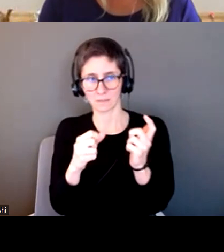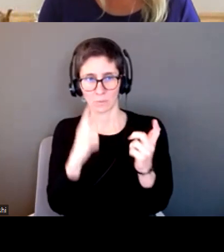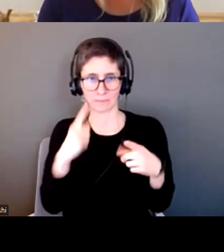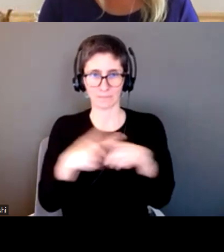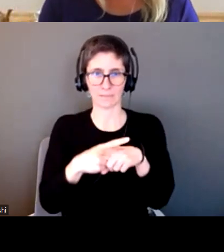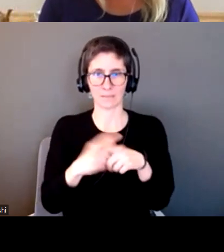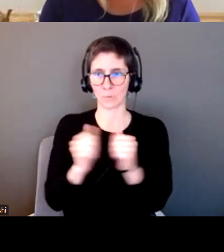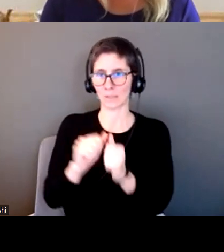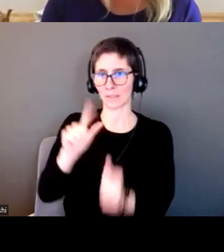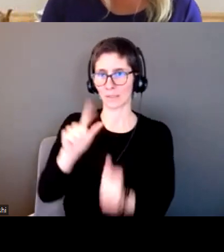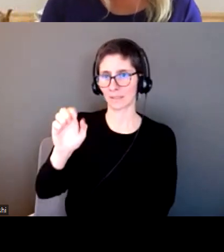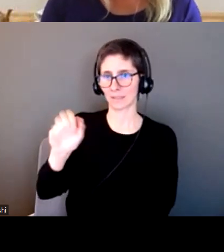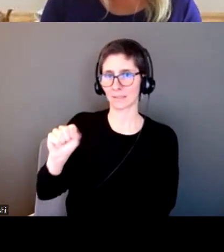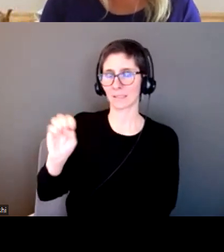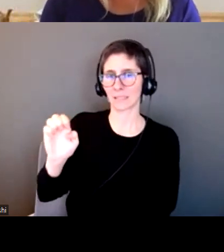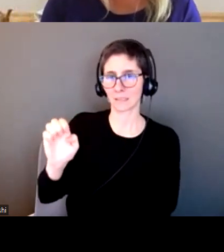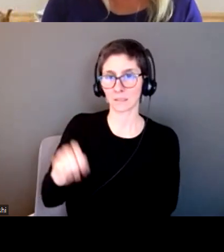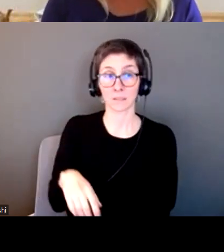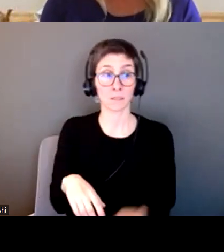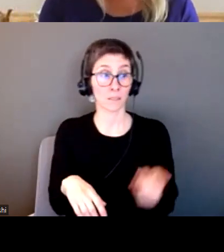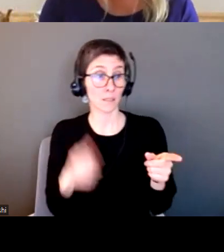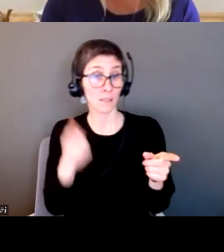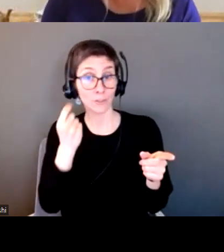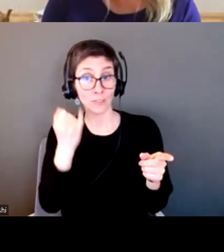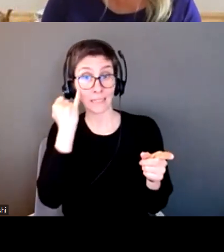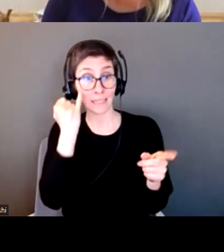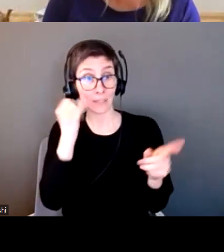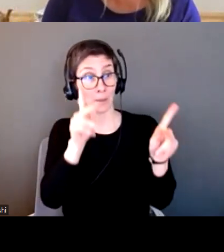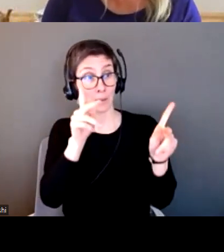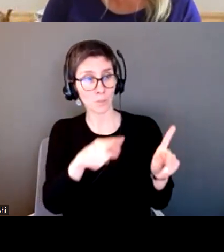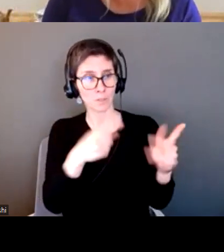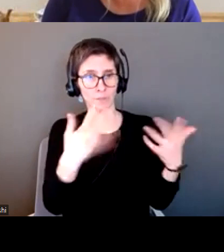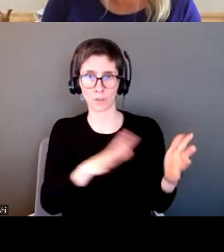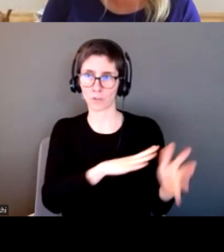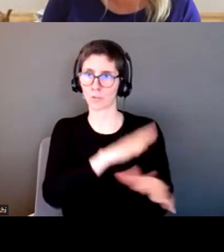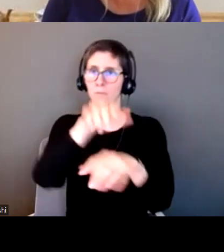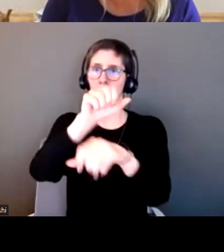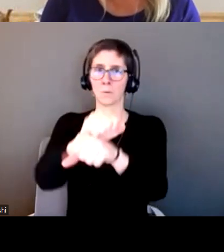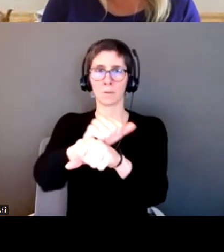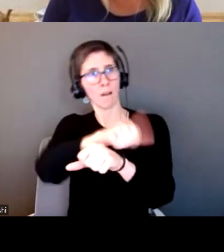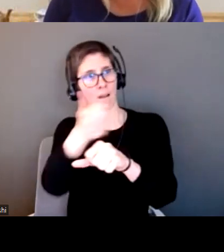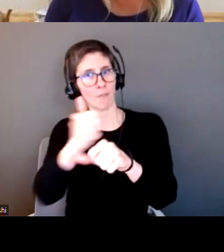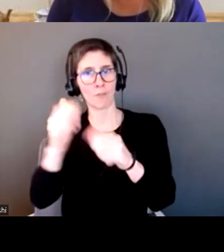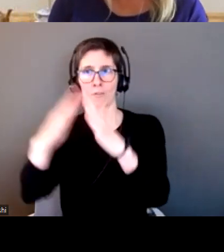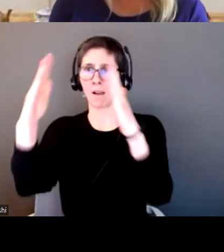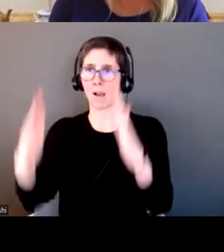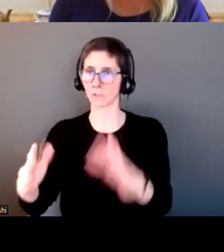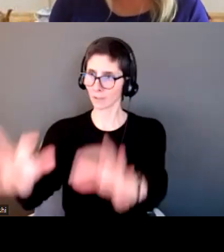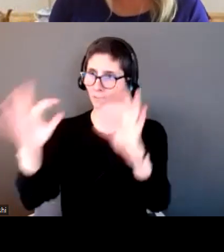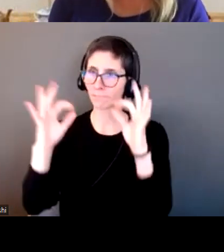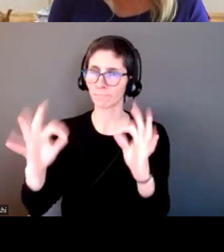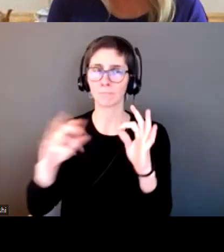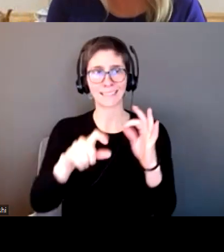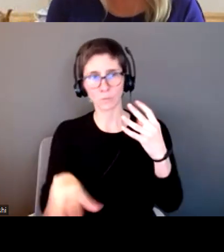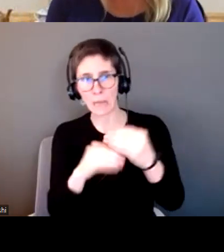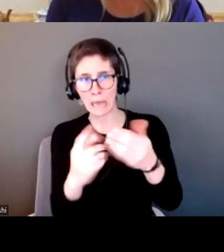if someone has a place to go and needs another week or two, and we're happy to extend our stay, but